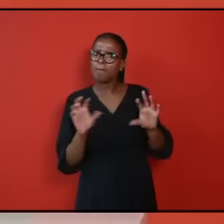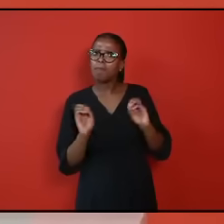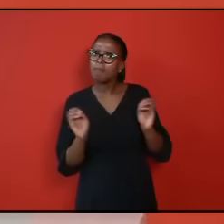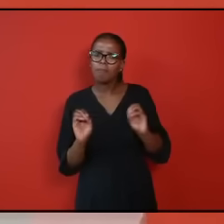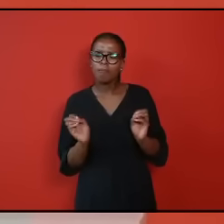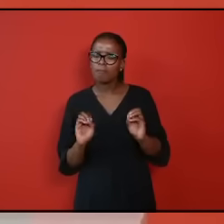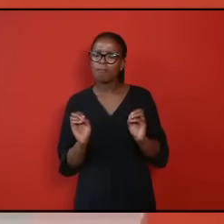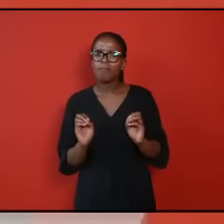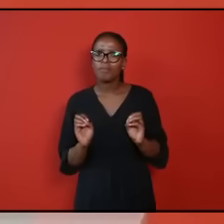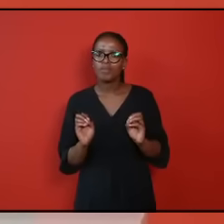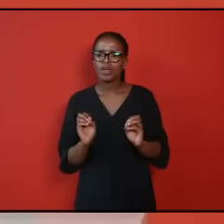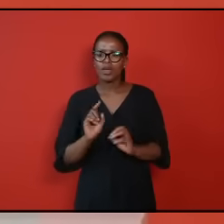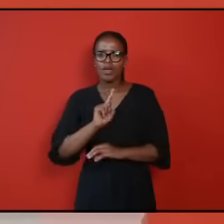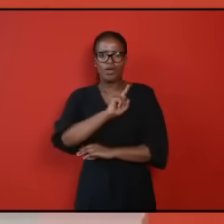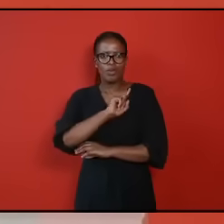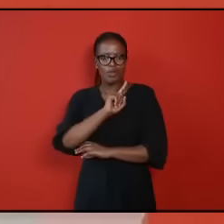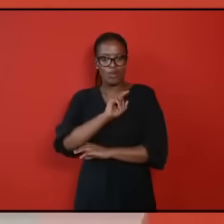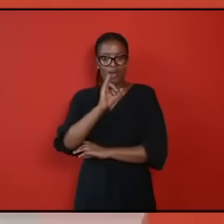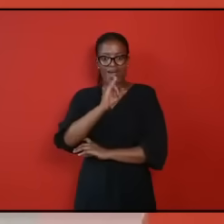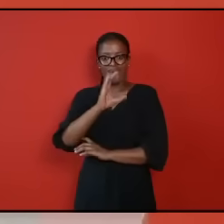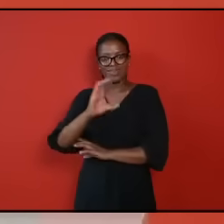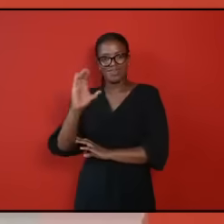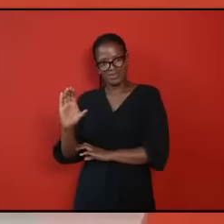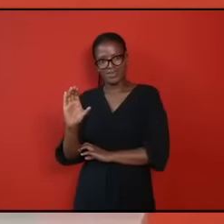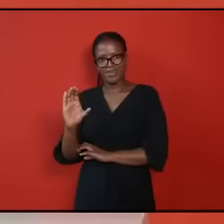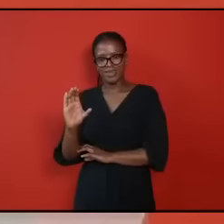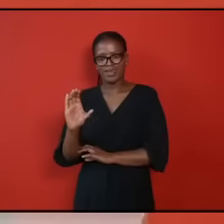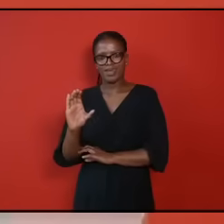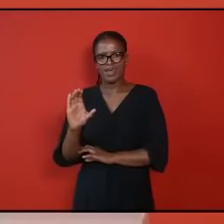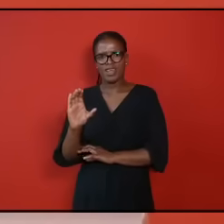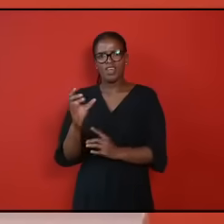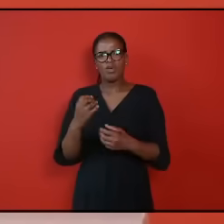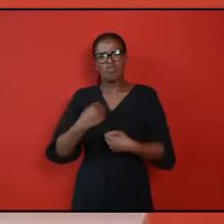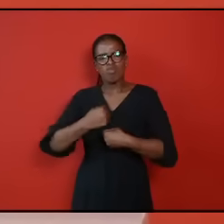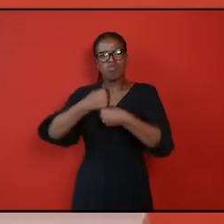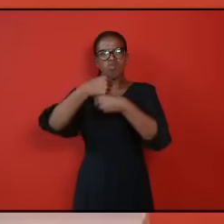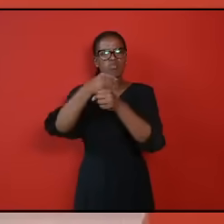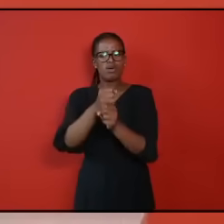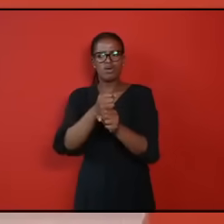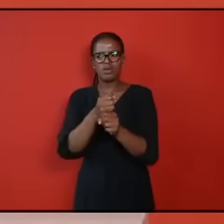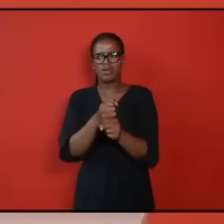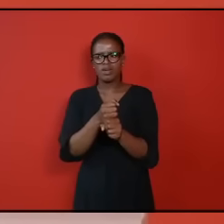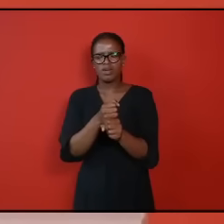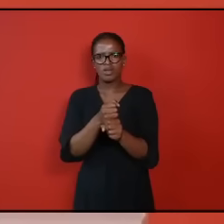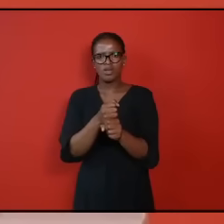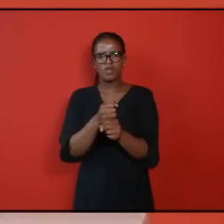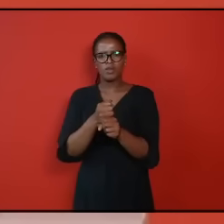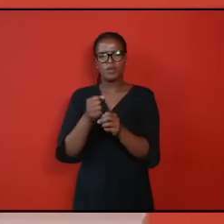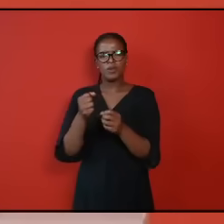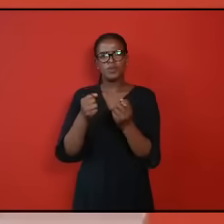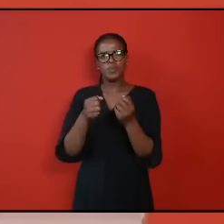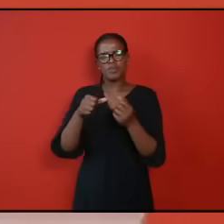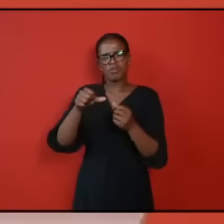So why can't the IEC make their